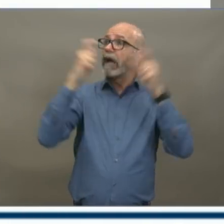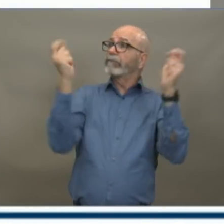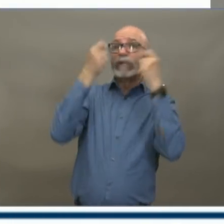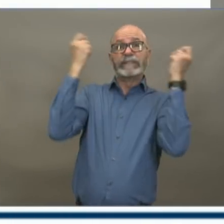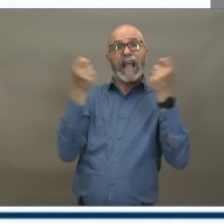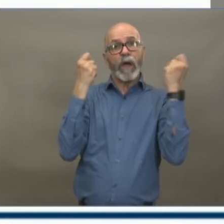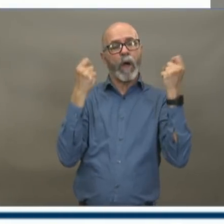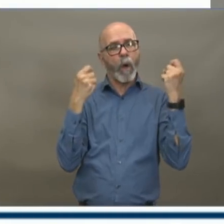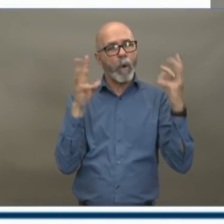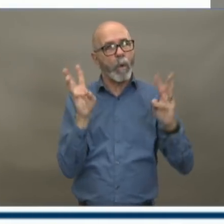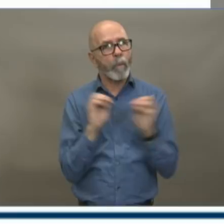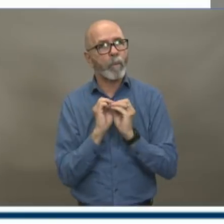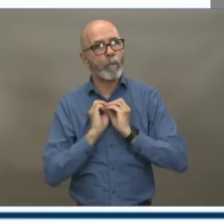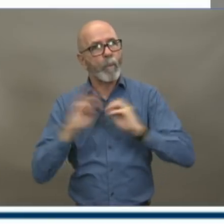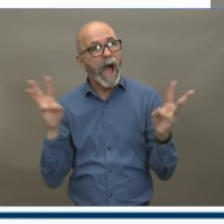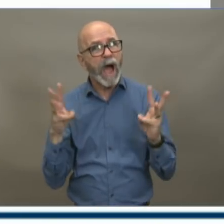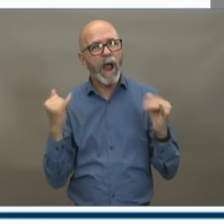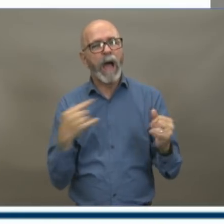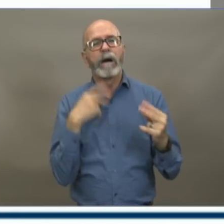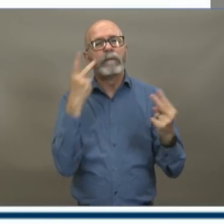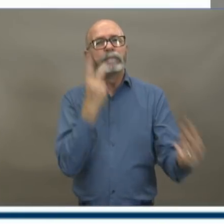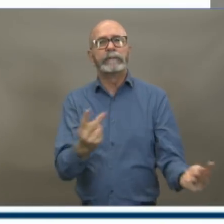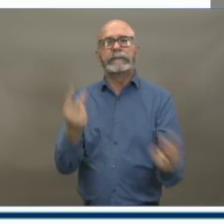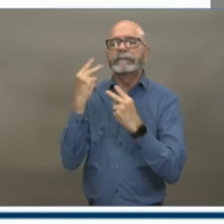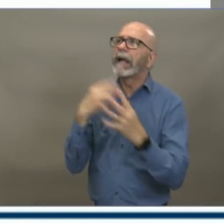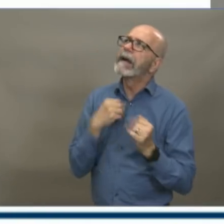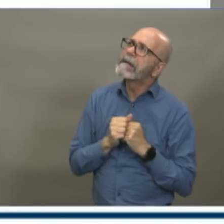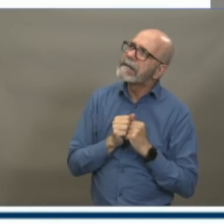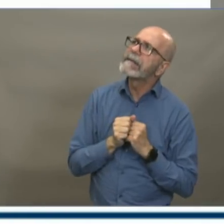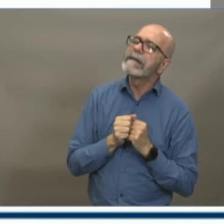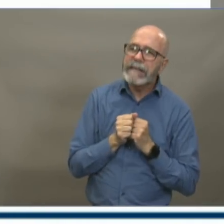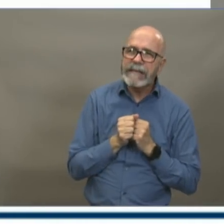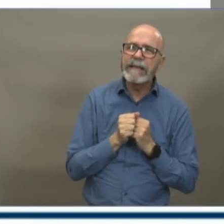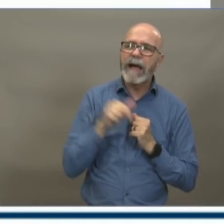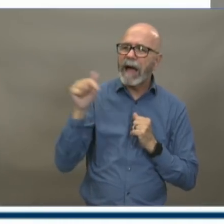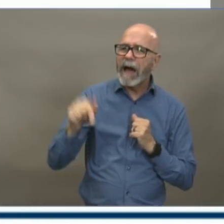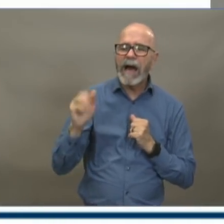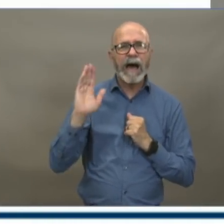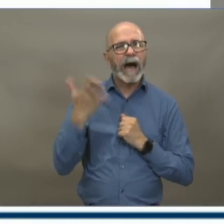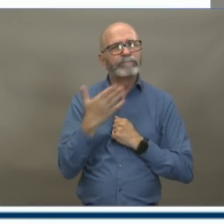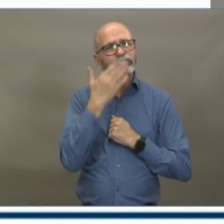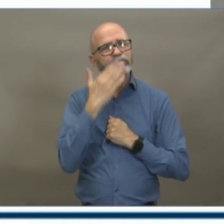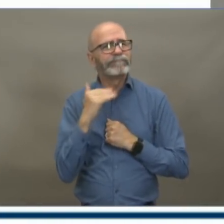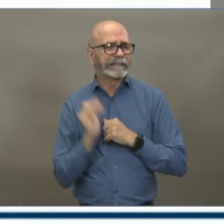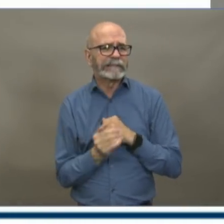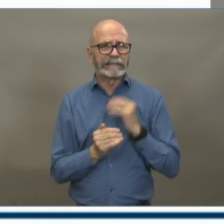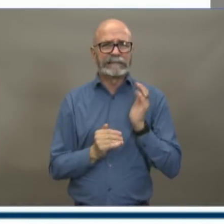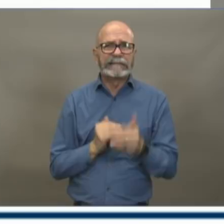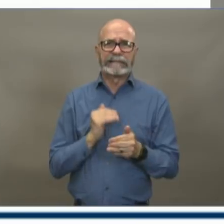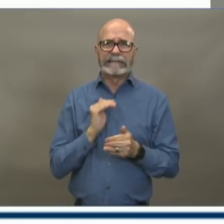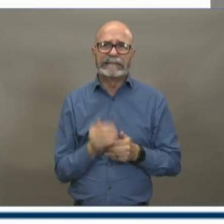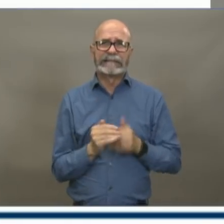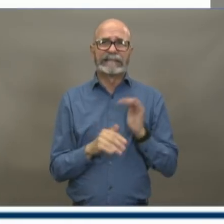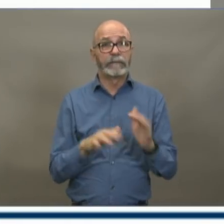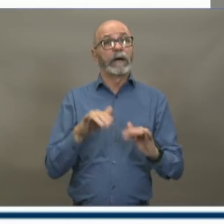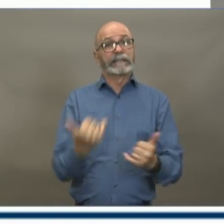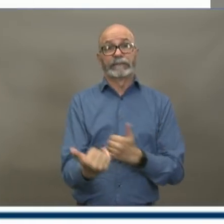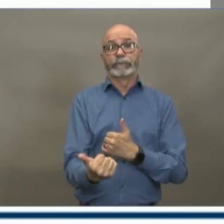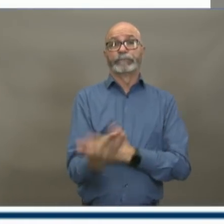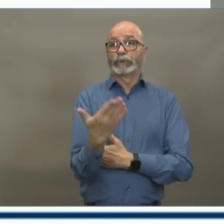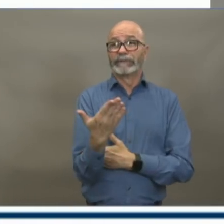to take a moment to acknowledge how well Nova Scotia is doing. Just this morning, I was sent an article from a German